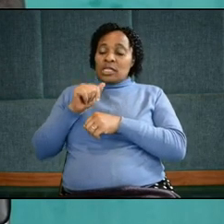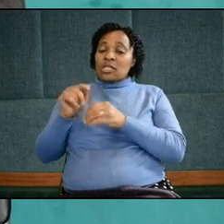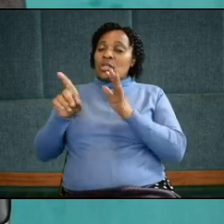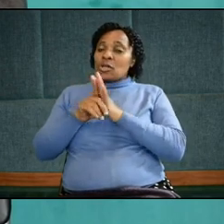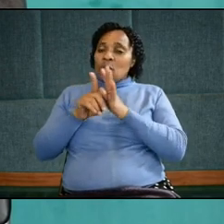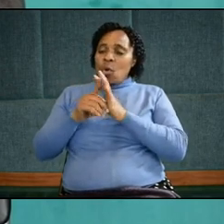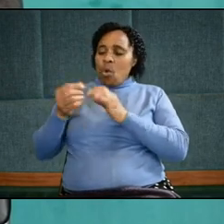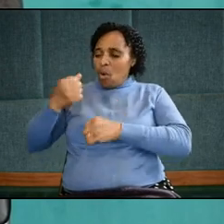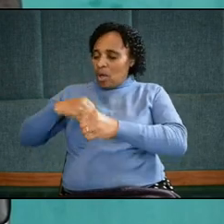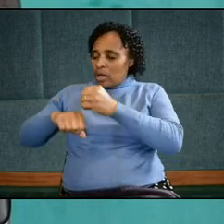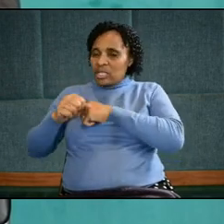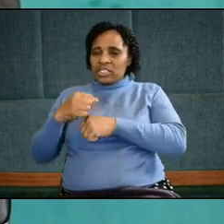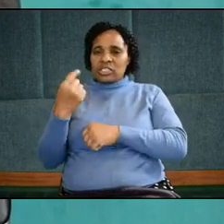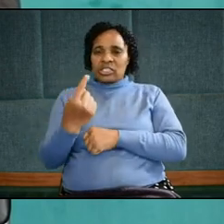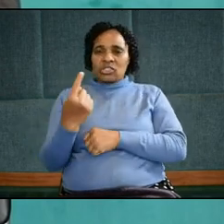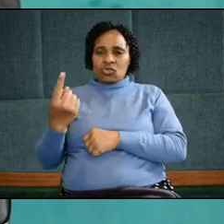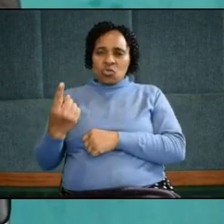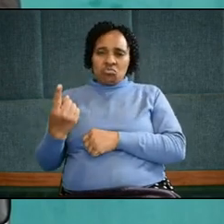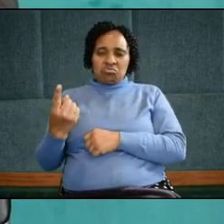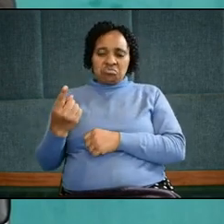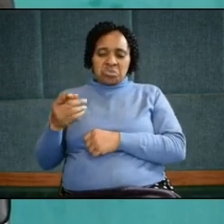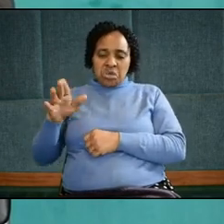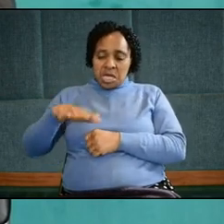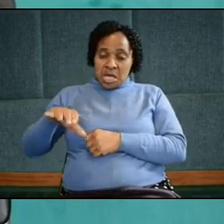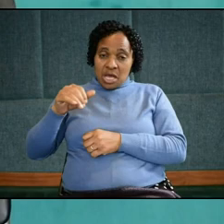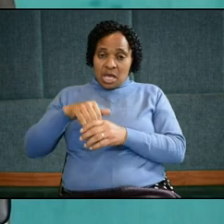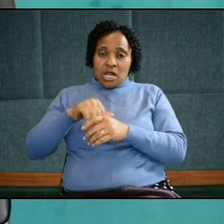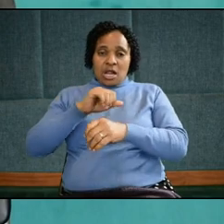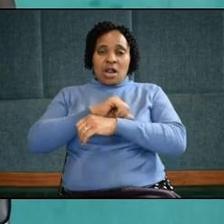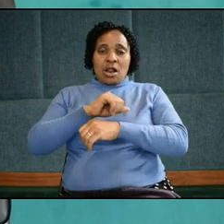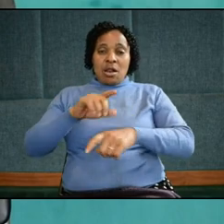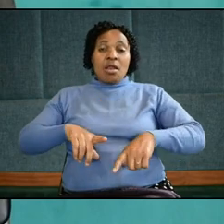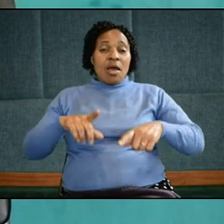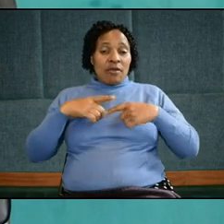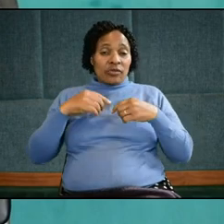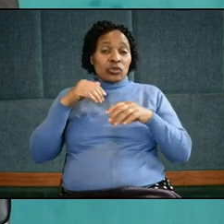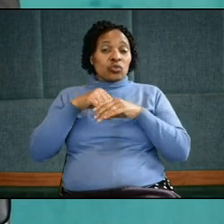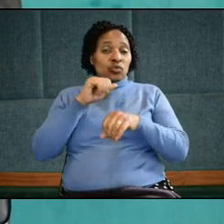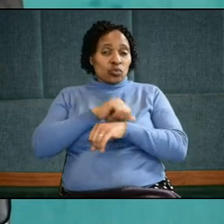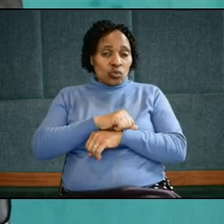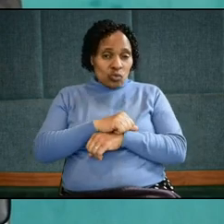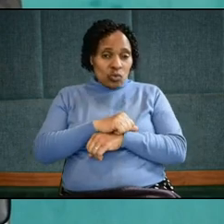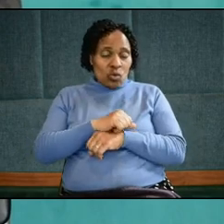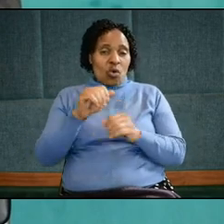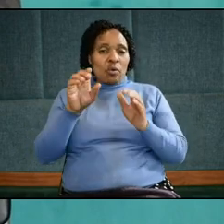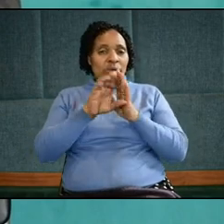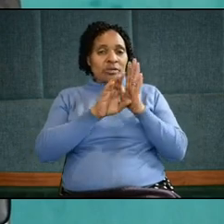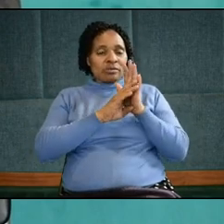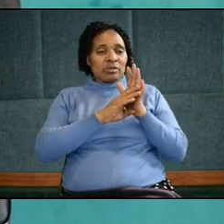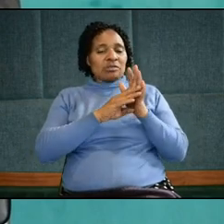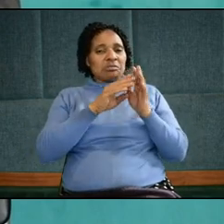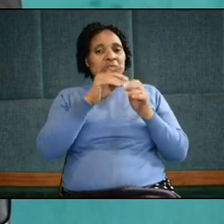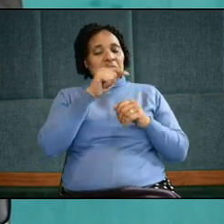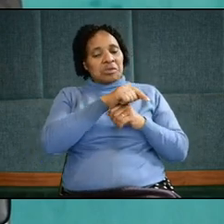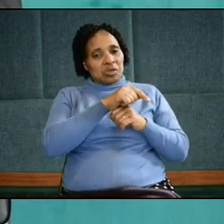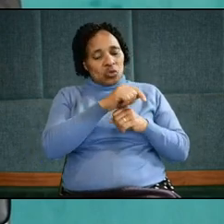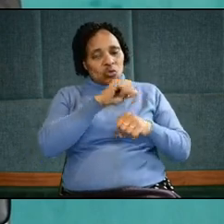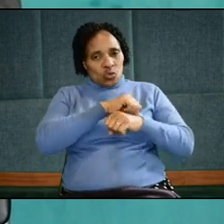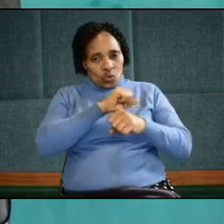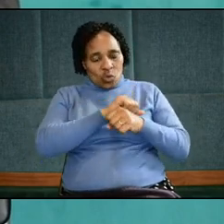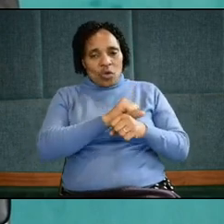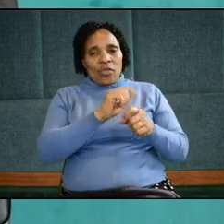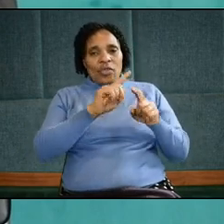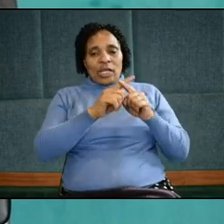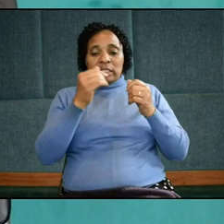operates in every single aspect of your life. When you're in school, the Ten Commandments still apply. Yes. When you're at home, 10 commandments apply. In church,